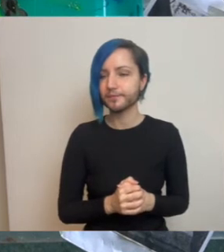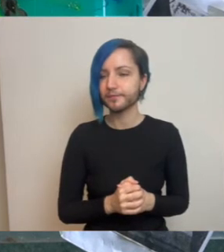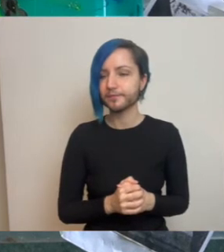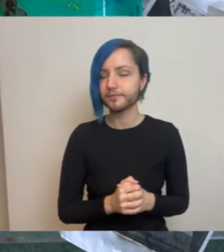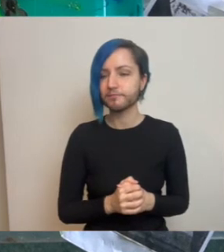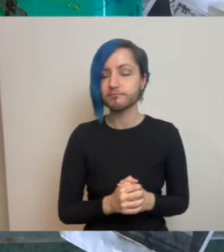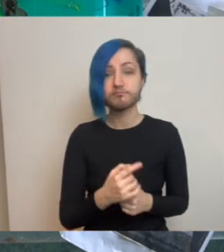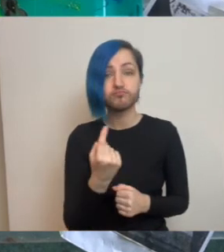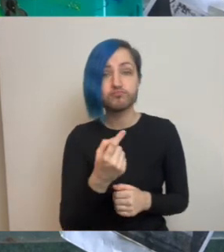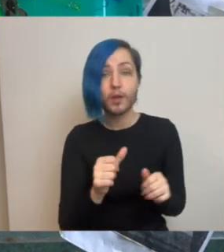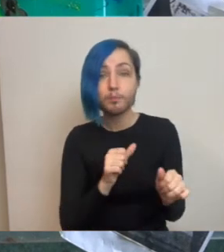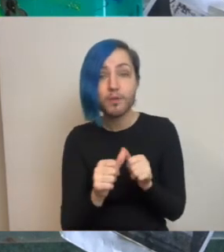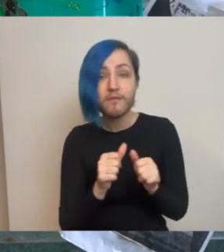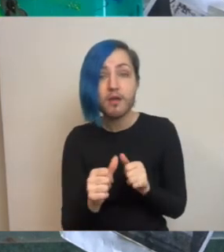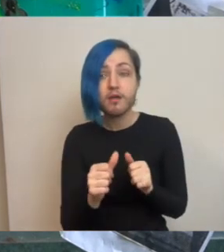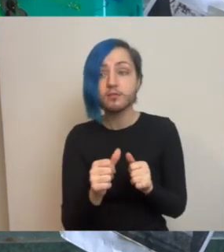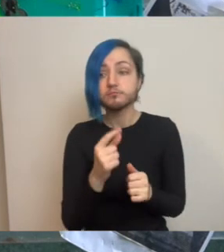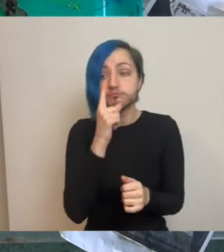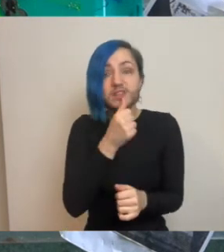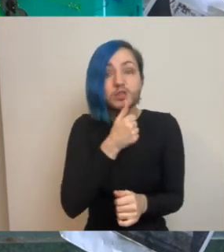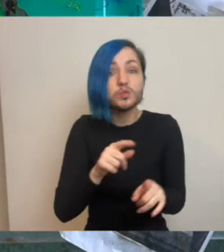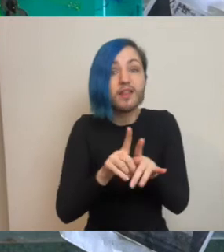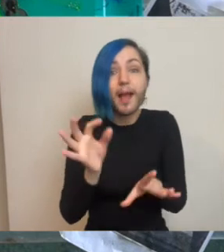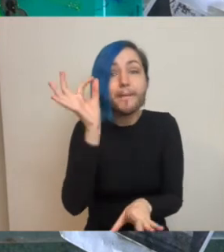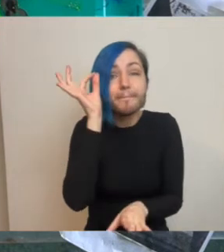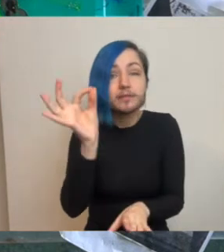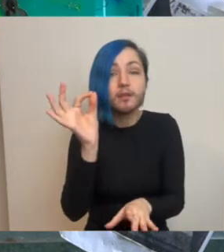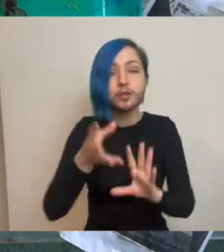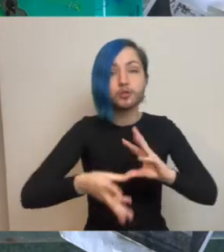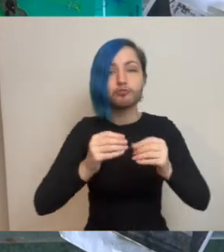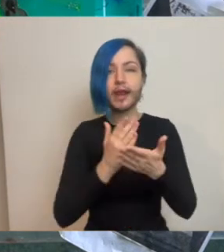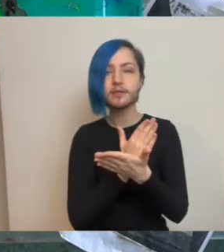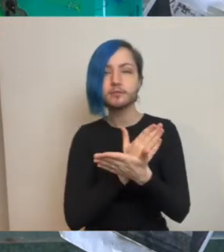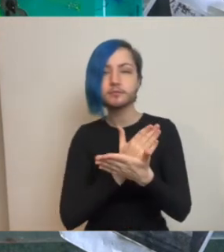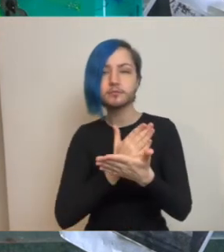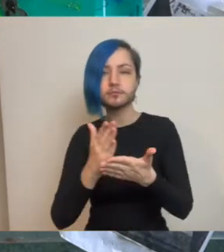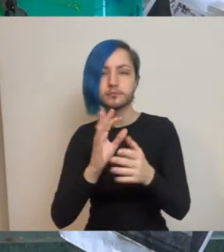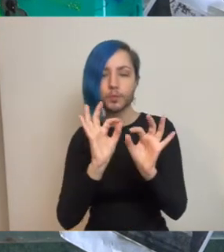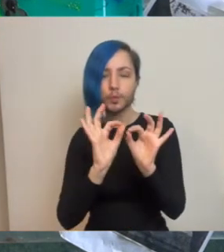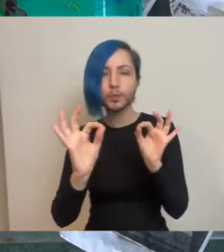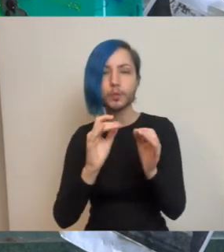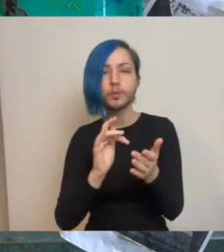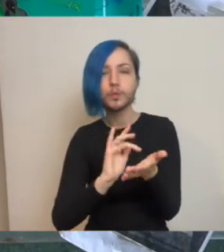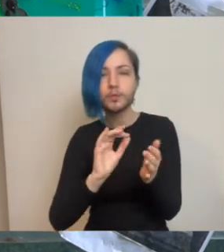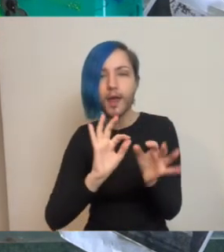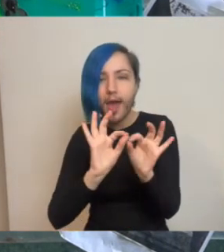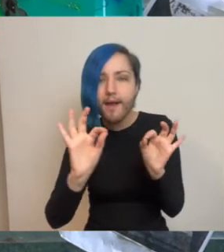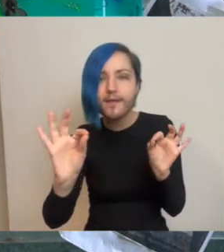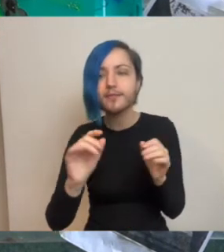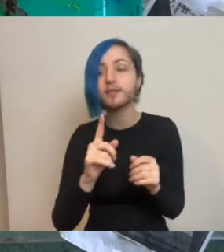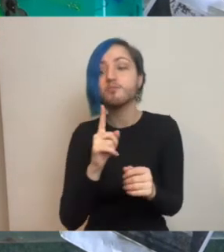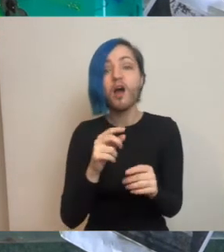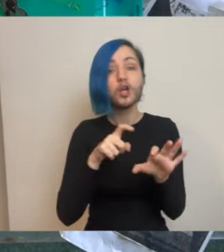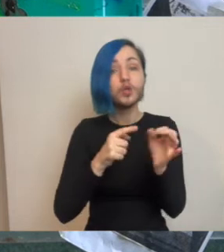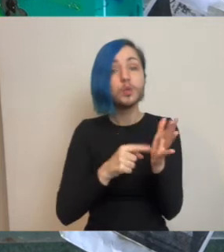If you prefer to work, you can work in like a pencil or something to get a nice clean line. But Q-tips are particularly good because, they're pretty